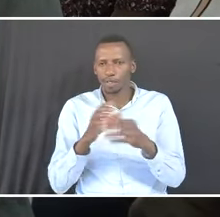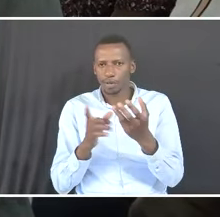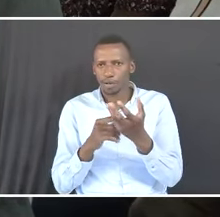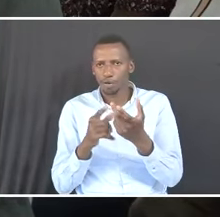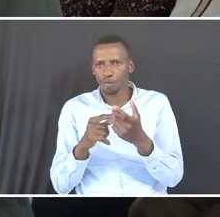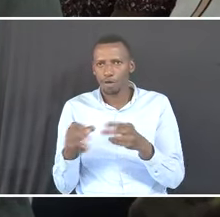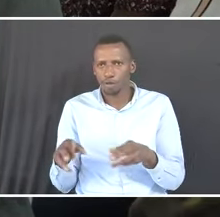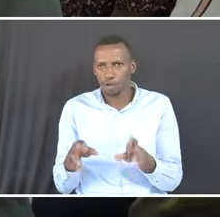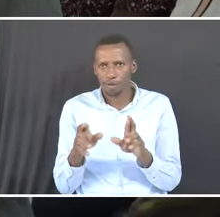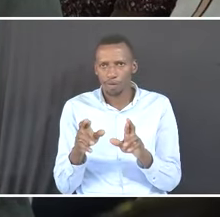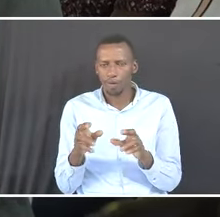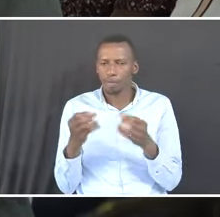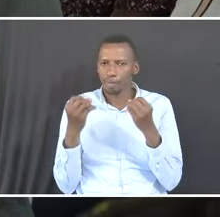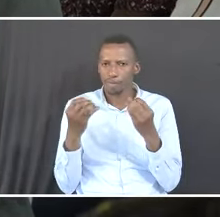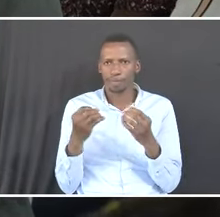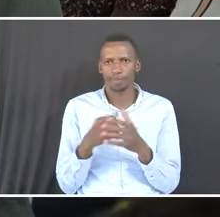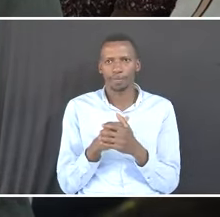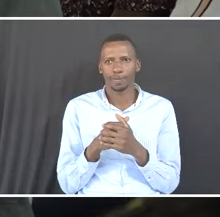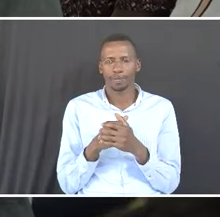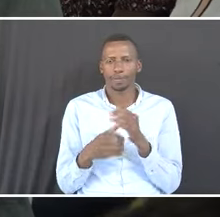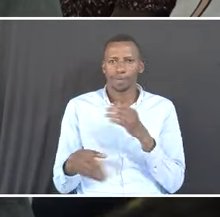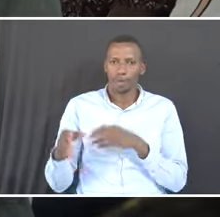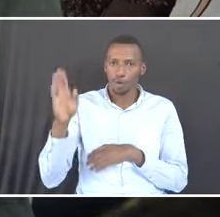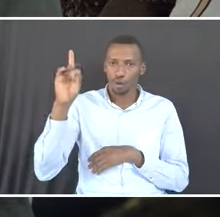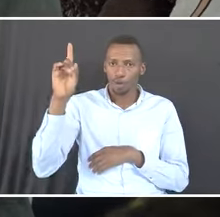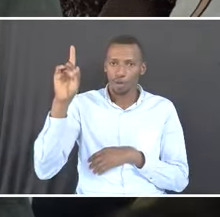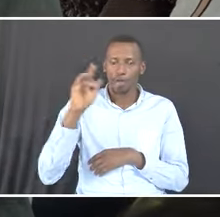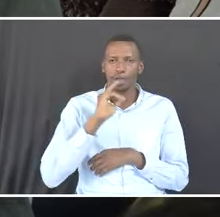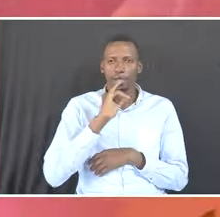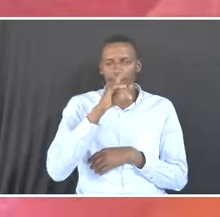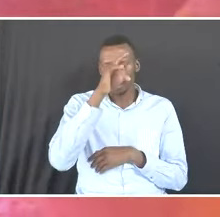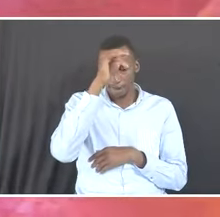Thousands. God is analog.